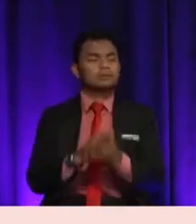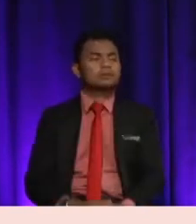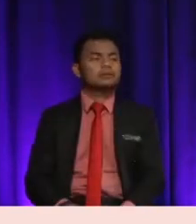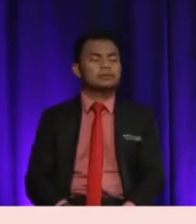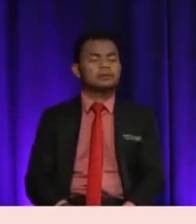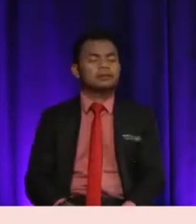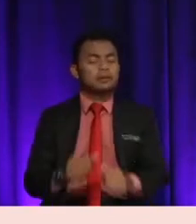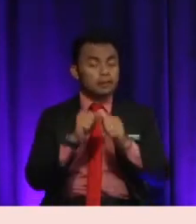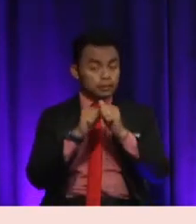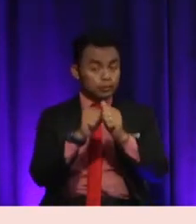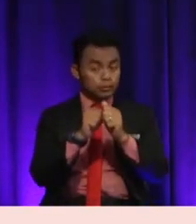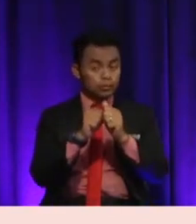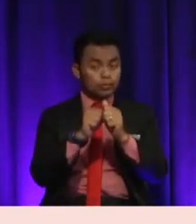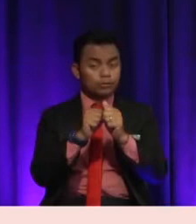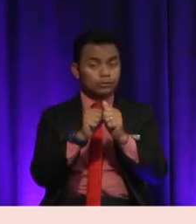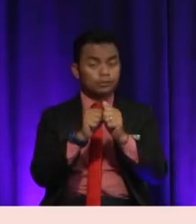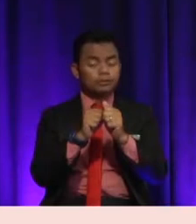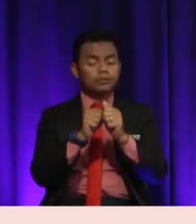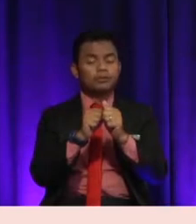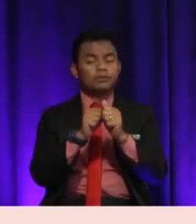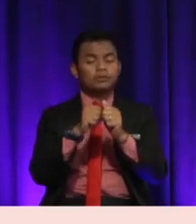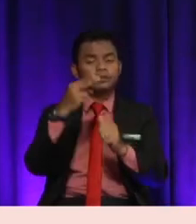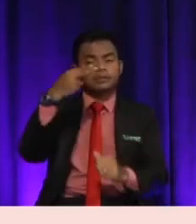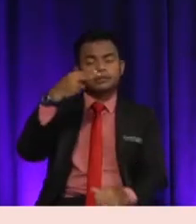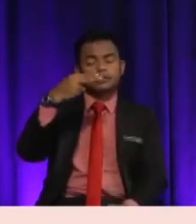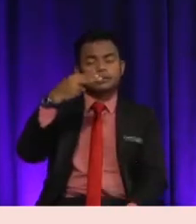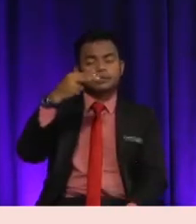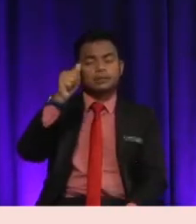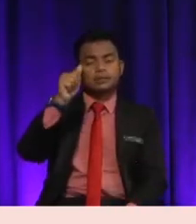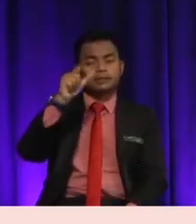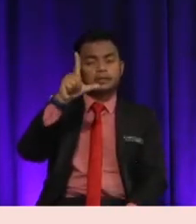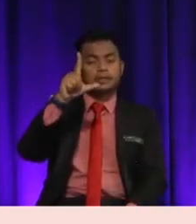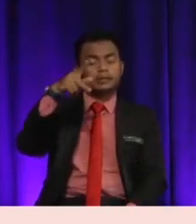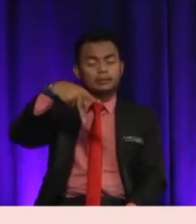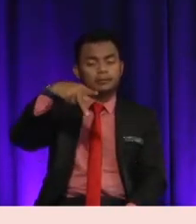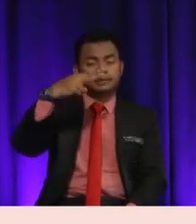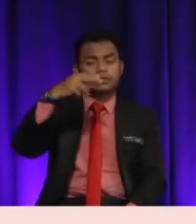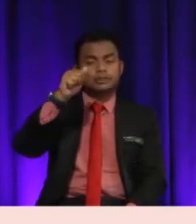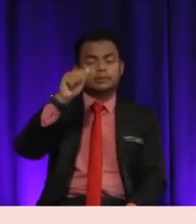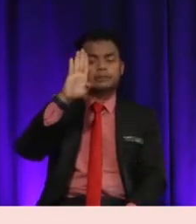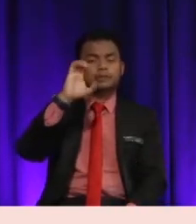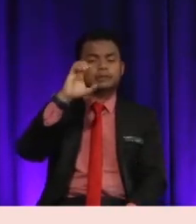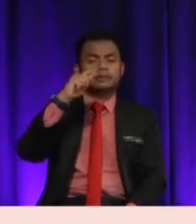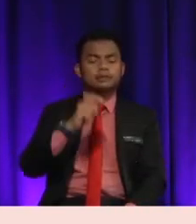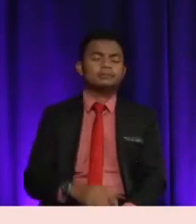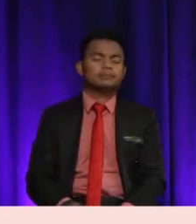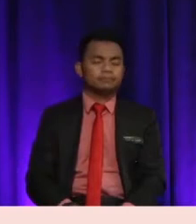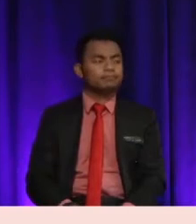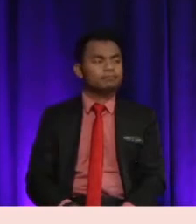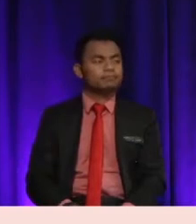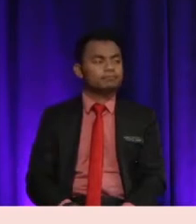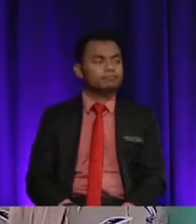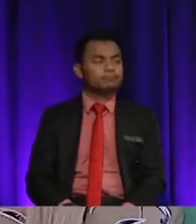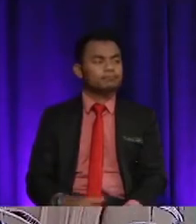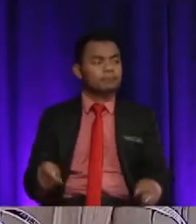to the alphabet, right? Starting with the letter I and then I am because it's inherited. Okay, thank you for sharing with